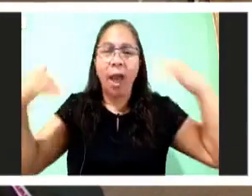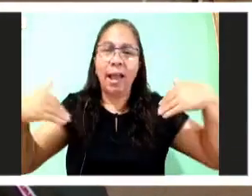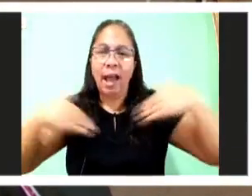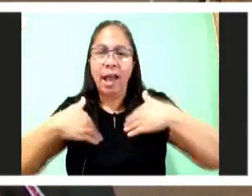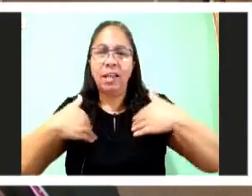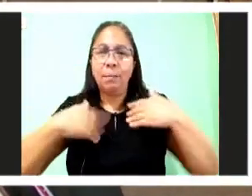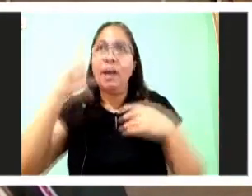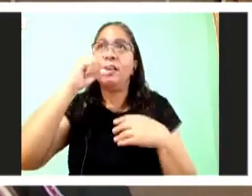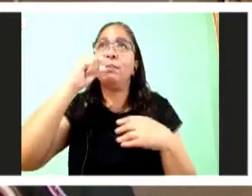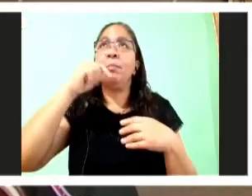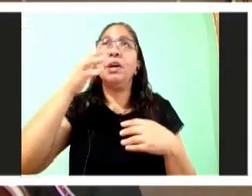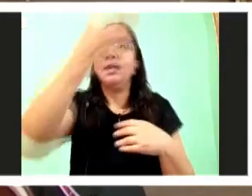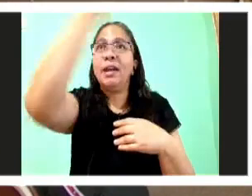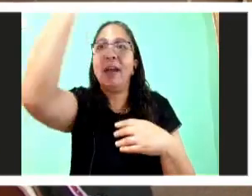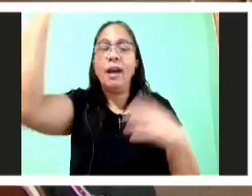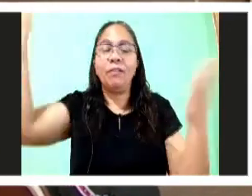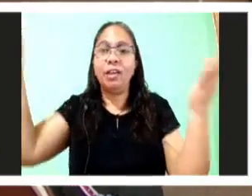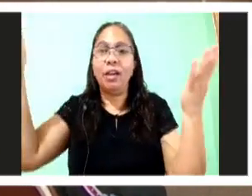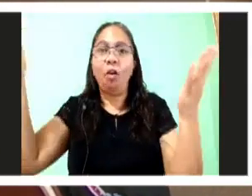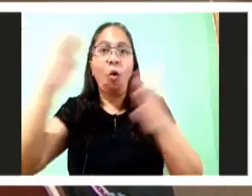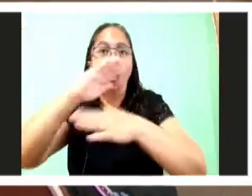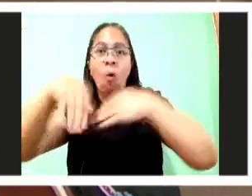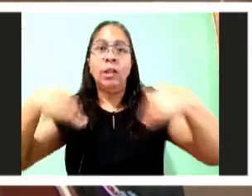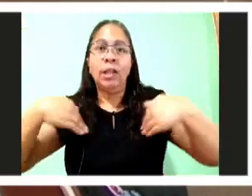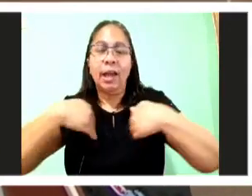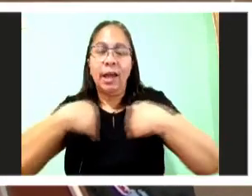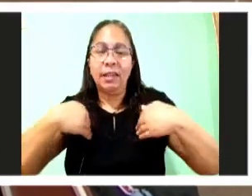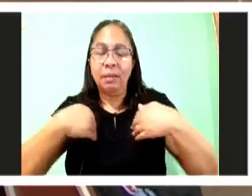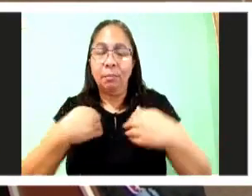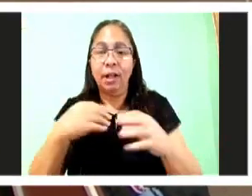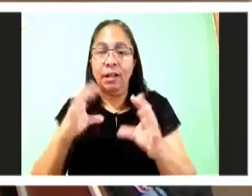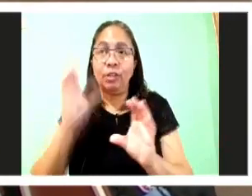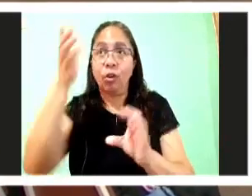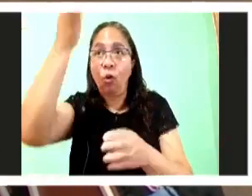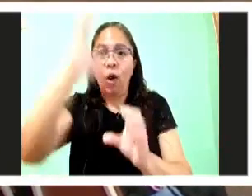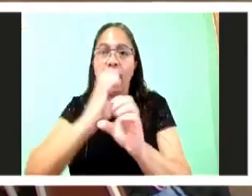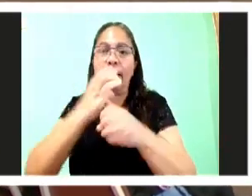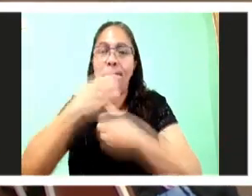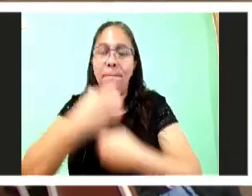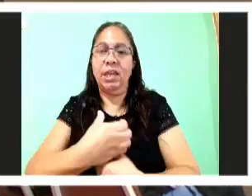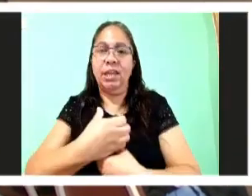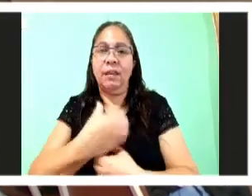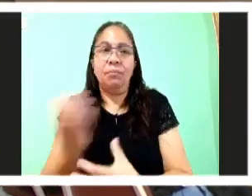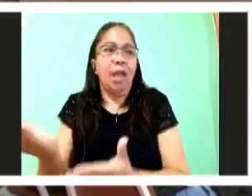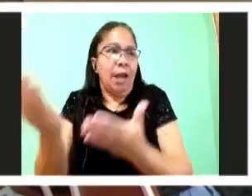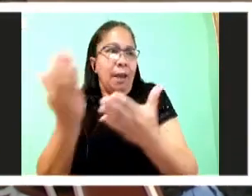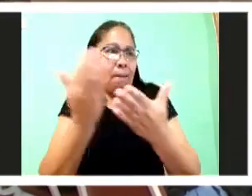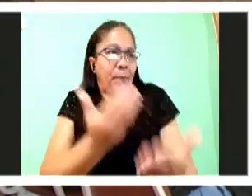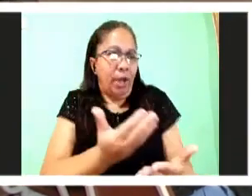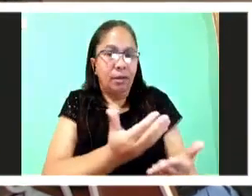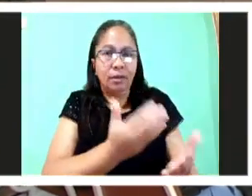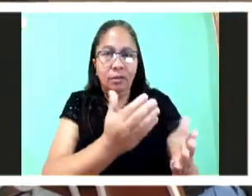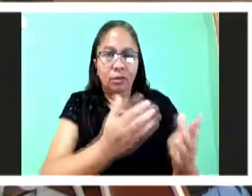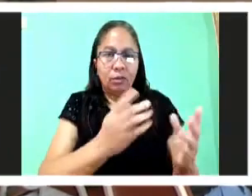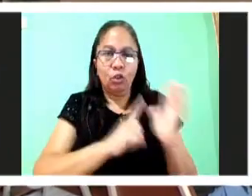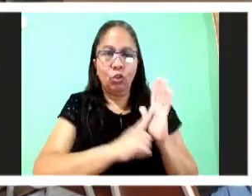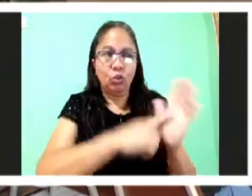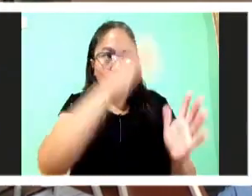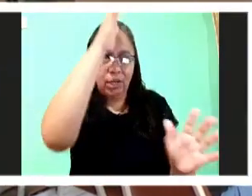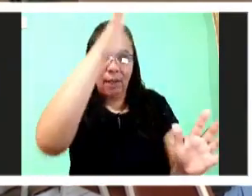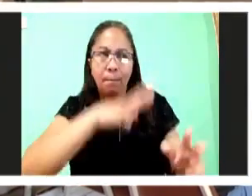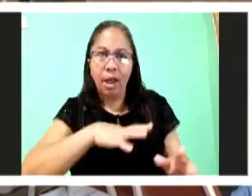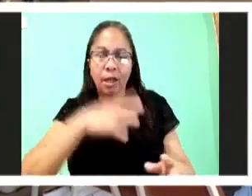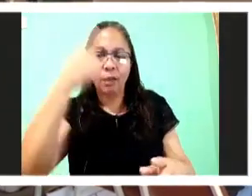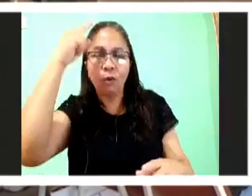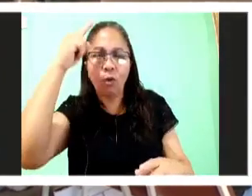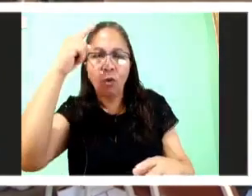heaven, all the animals that were created, and he brings them to the man to name, but none of